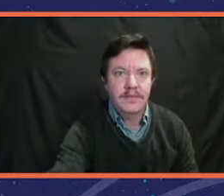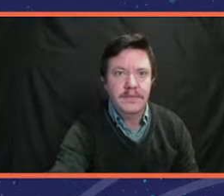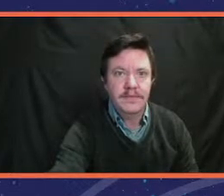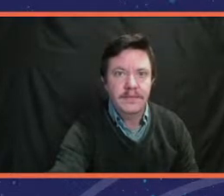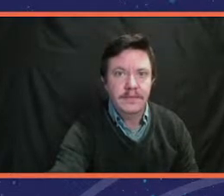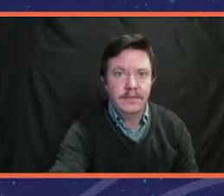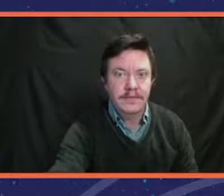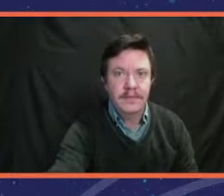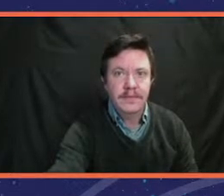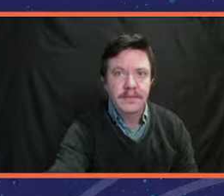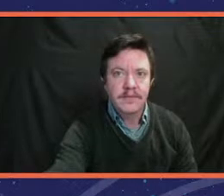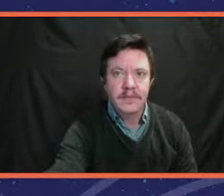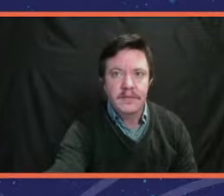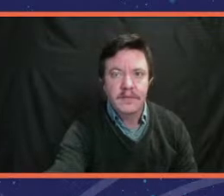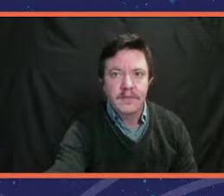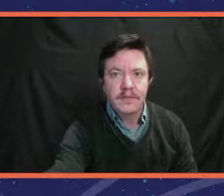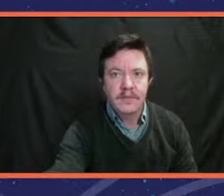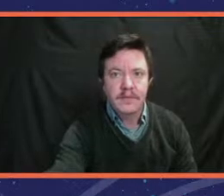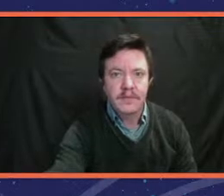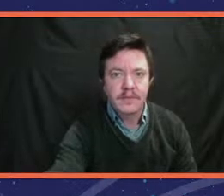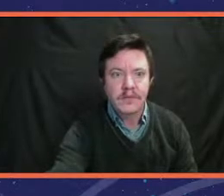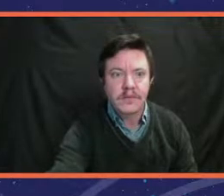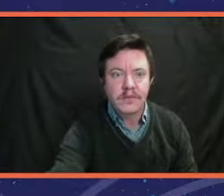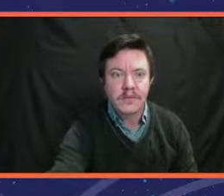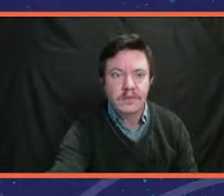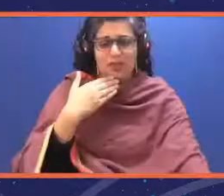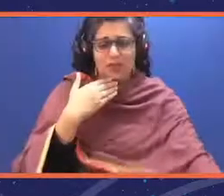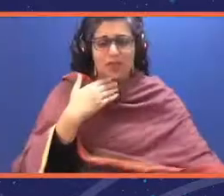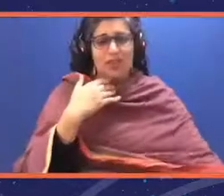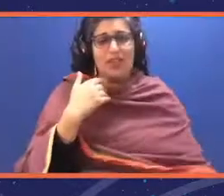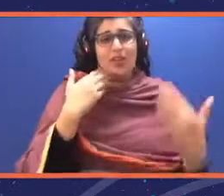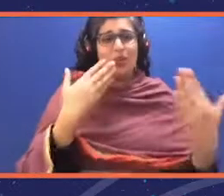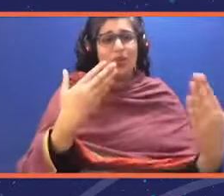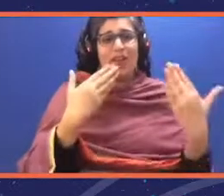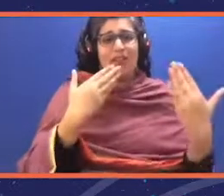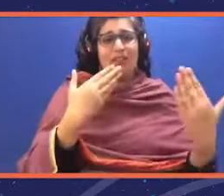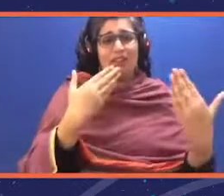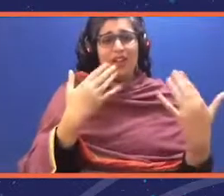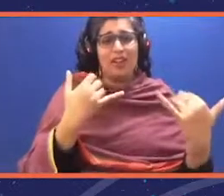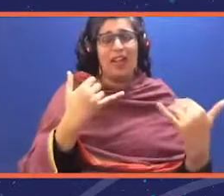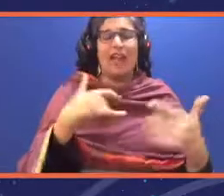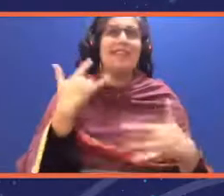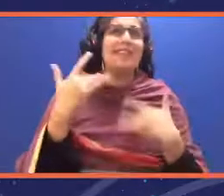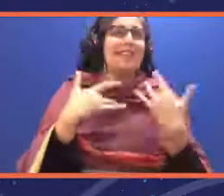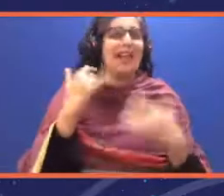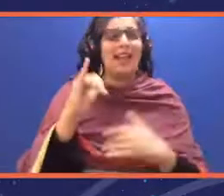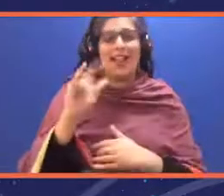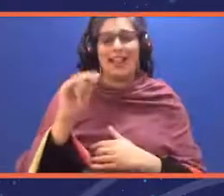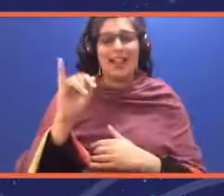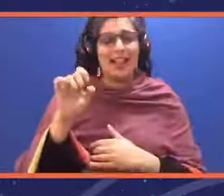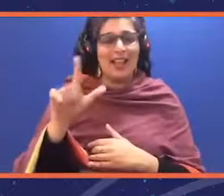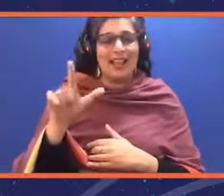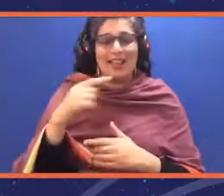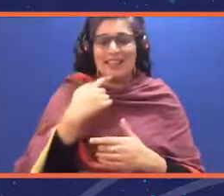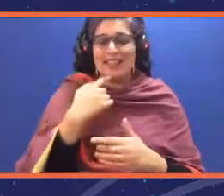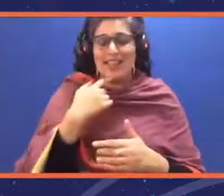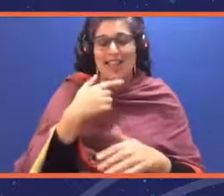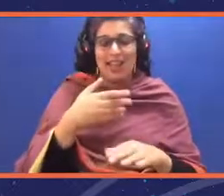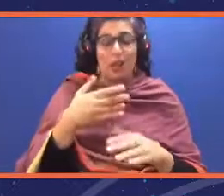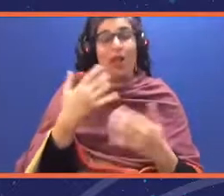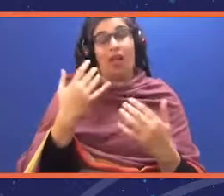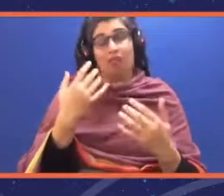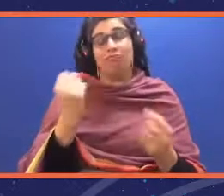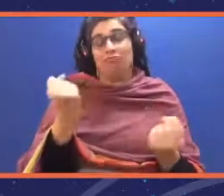incredibly grateful right now and so excited, as Layel said earlier, as we said so many times tonight,